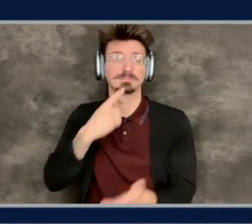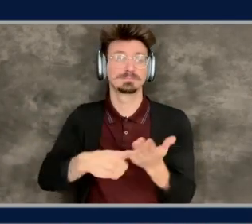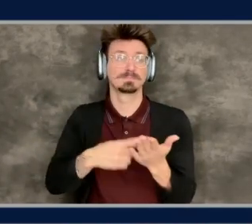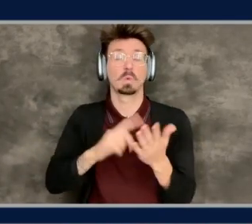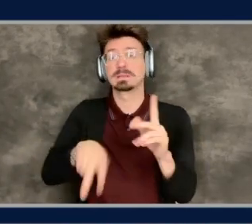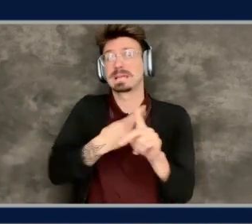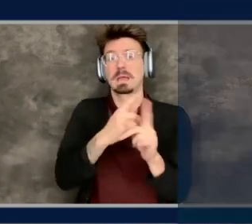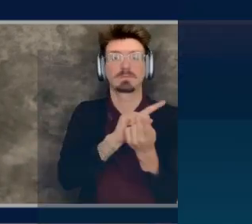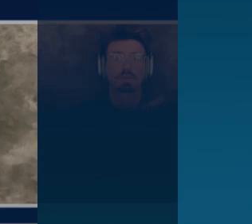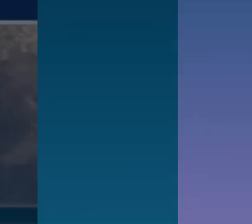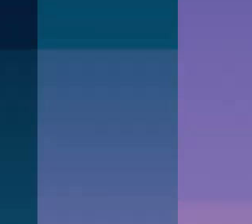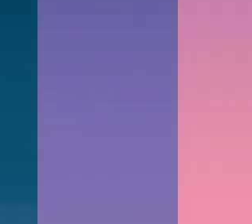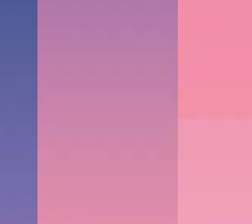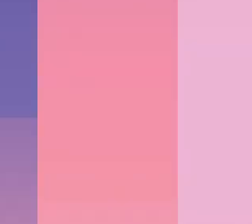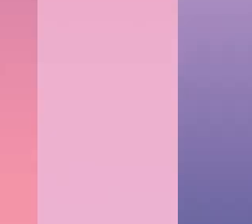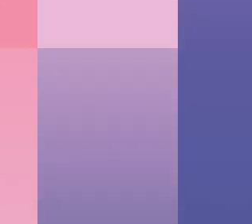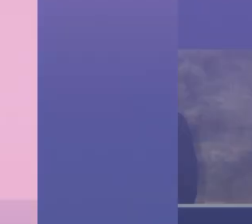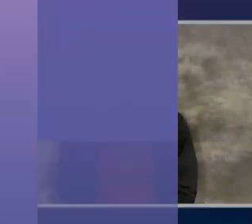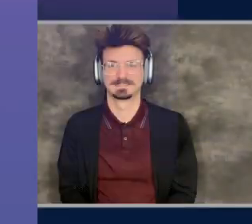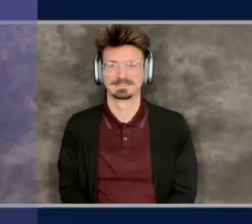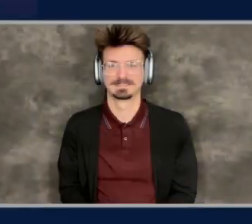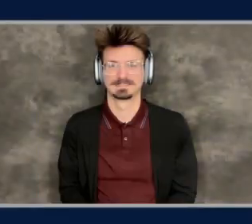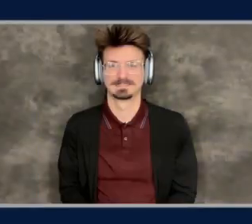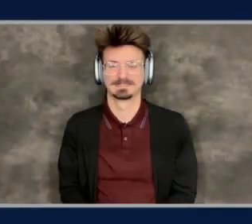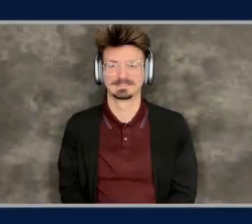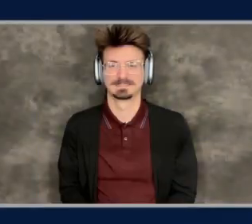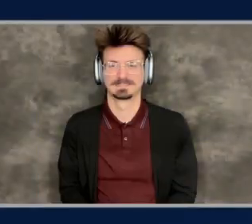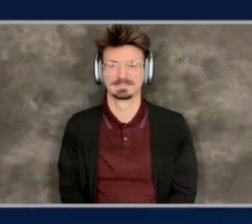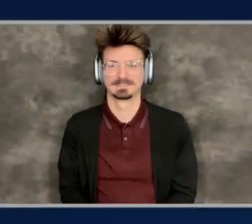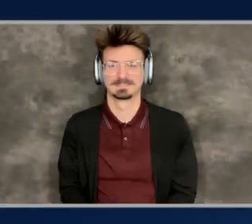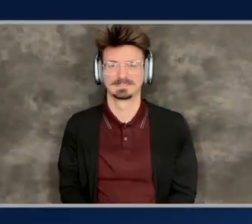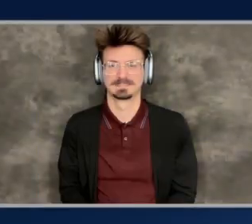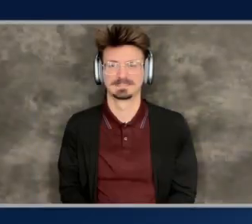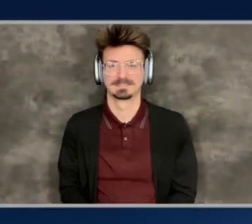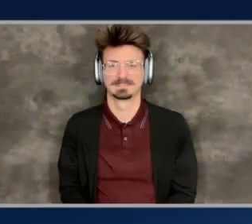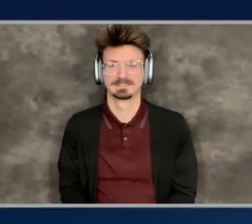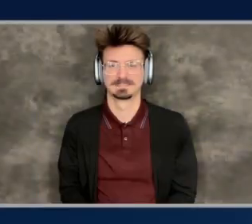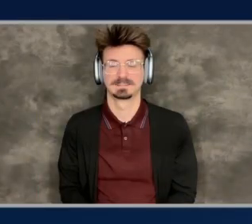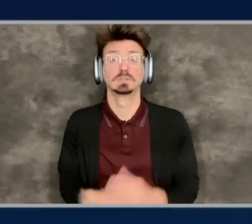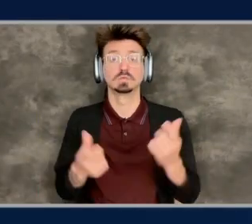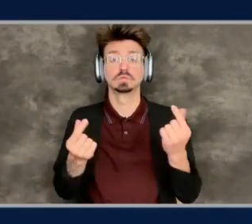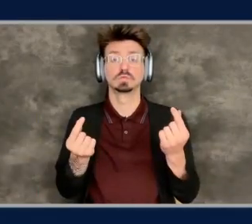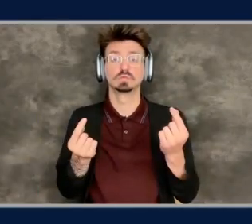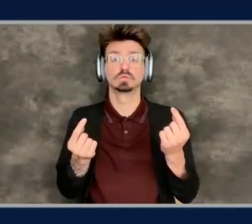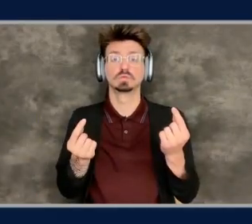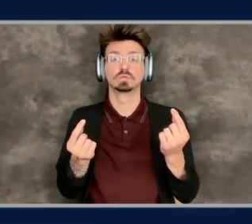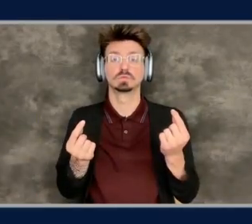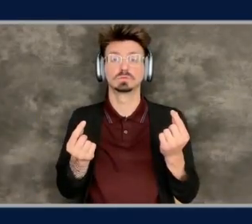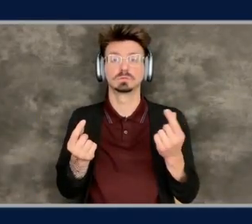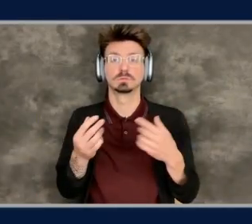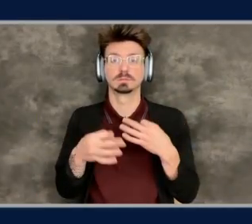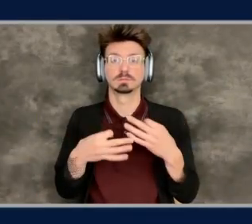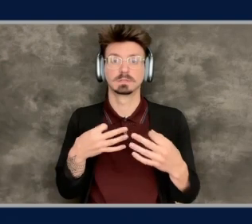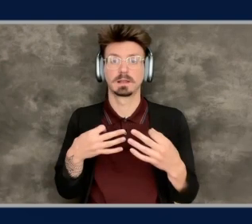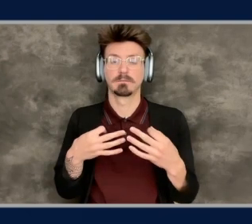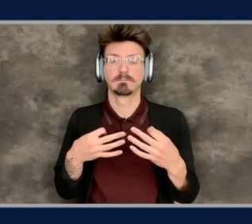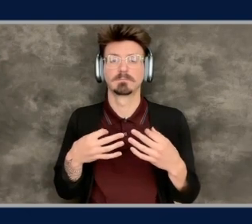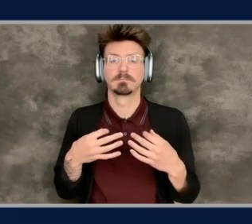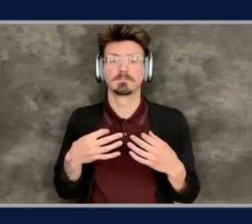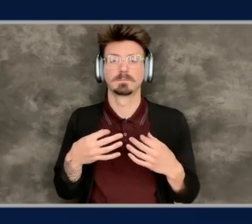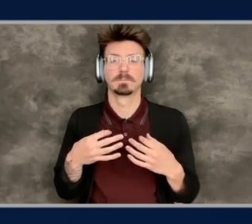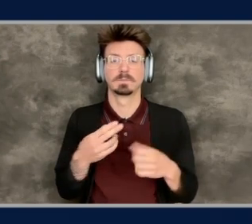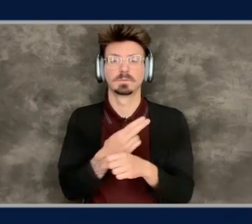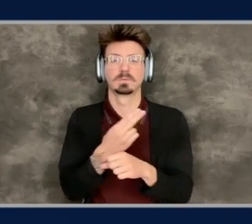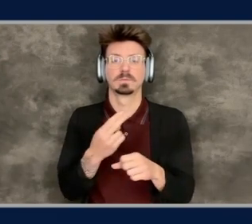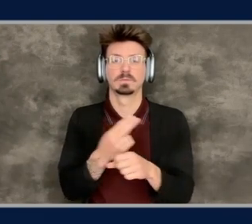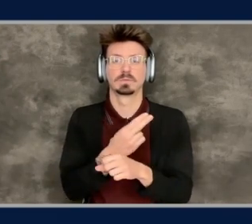know, it is going to be .NET modernization. Mm-hmm. So then what we are doing is instead of, we are reducing the overload on